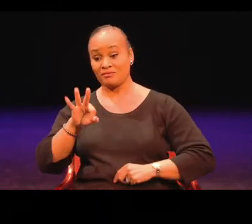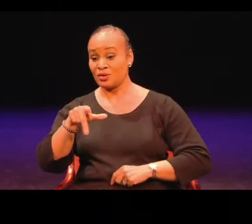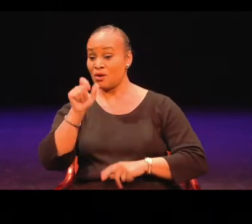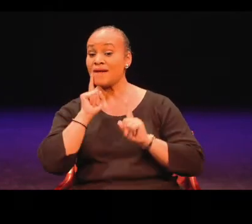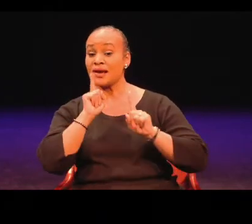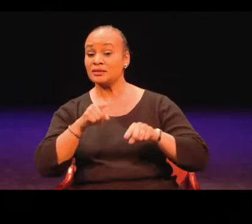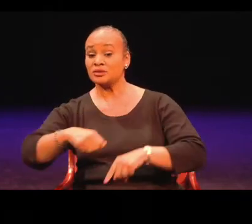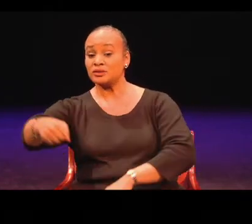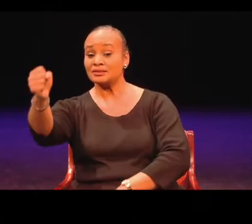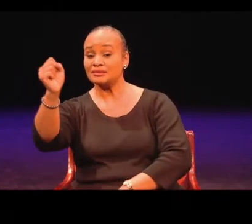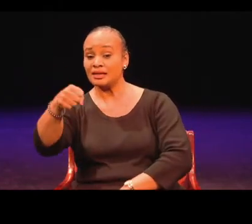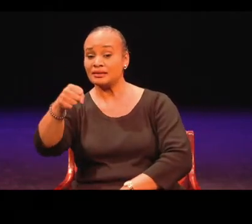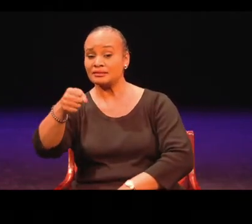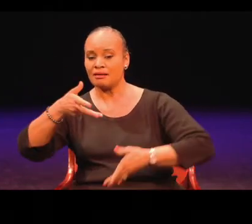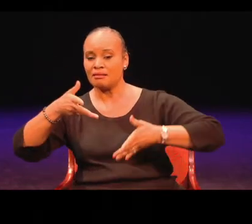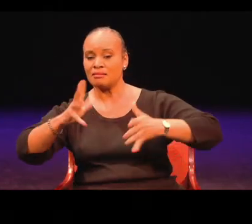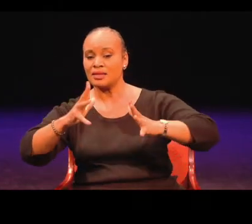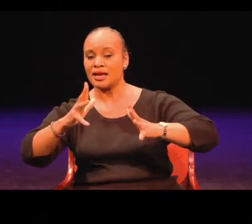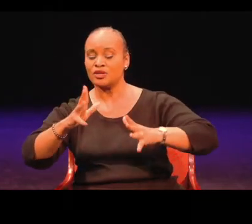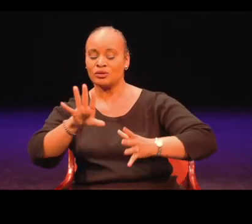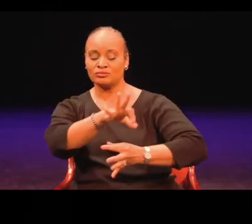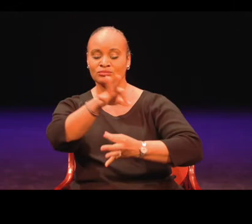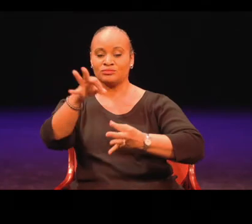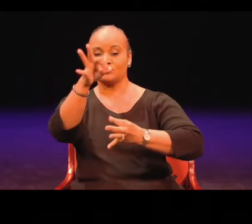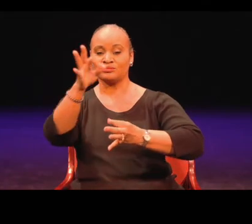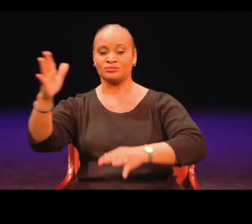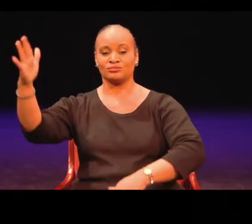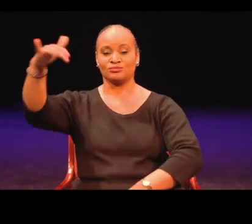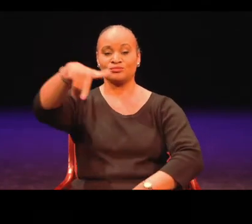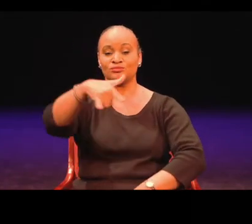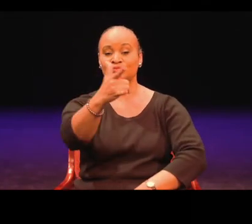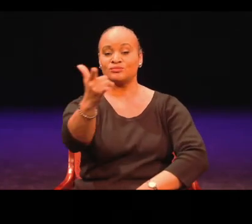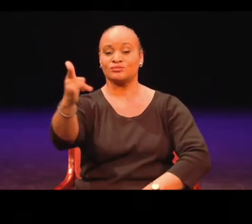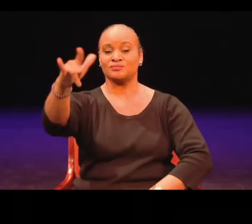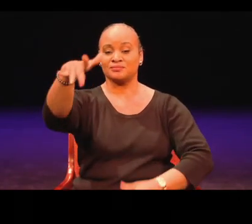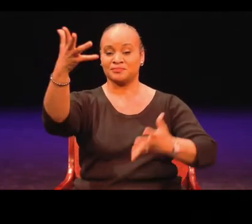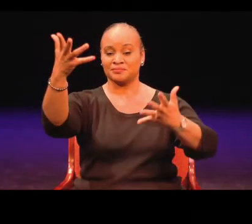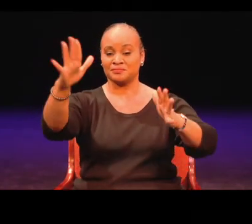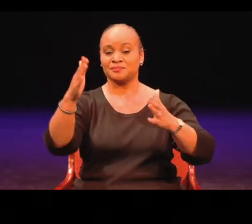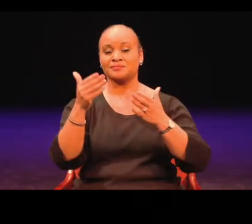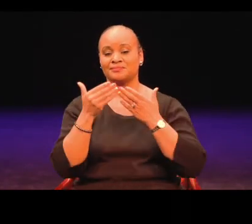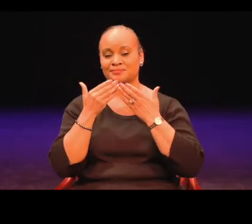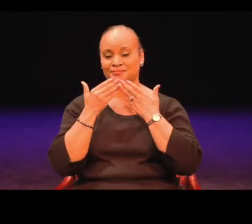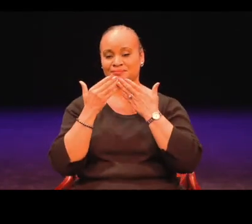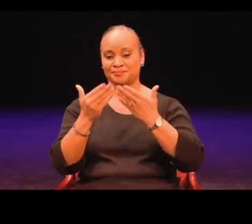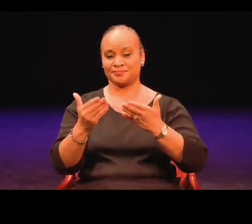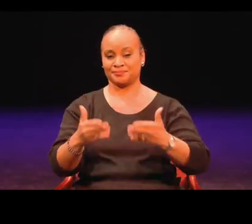yes, let your spirit soar. Thank you.